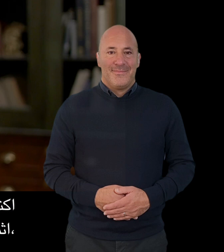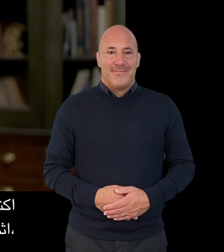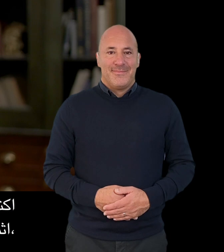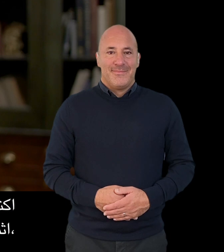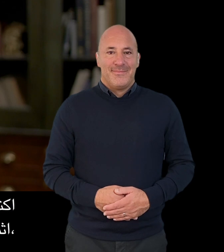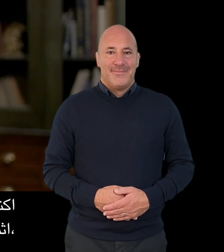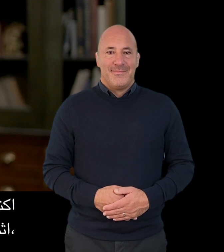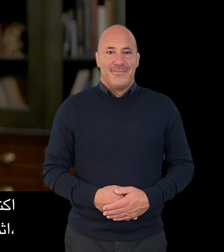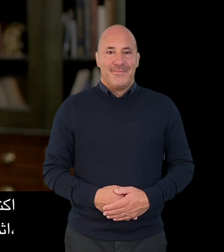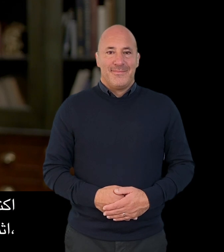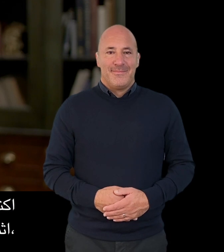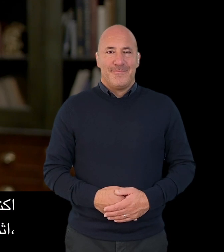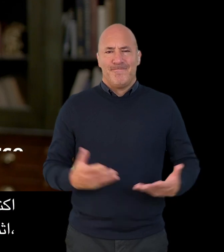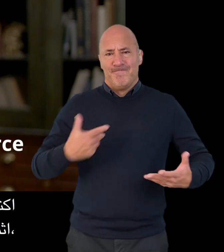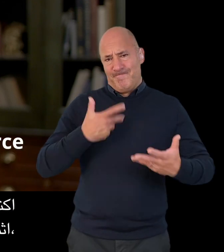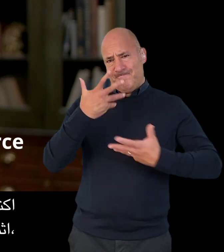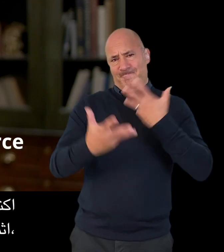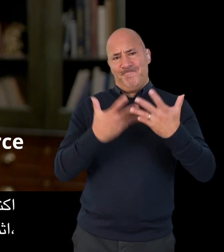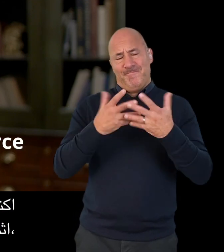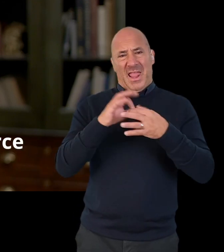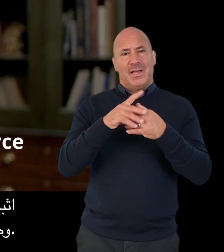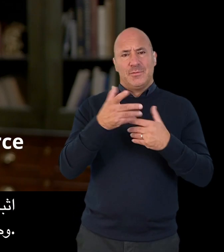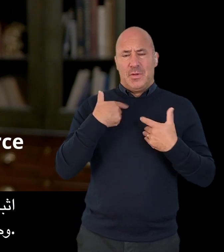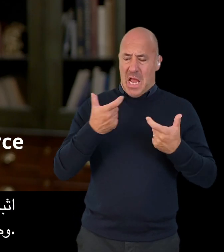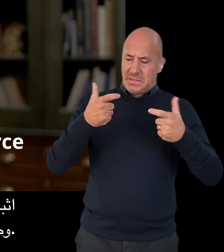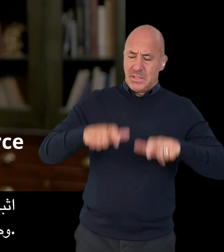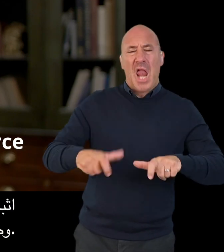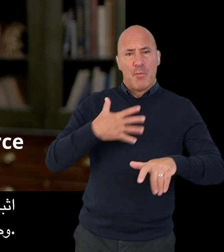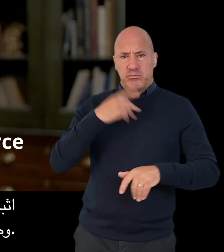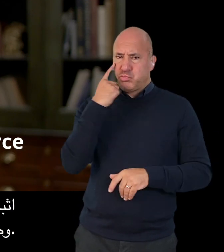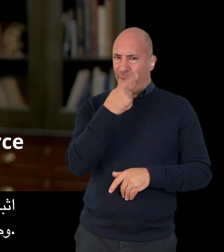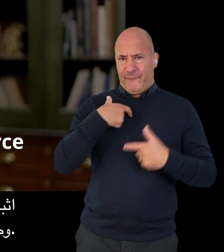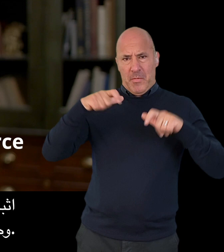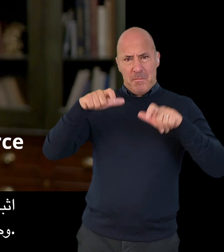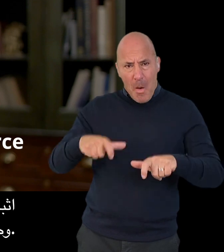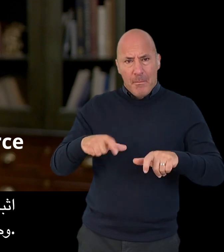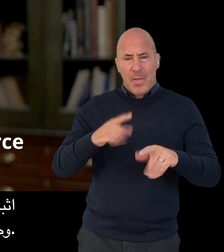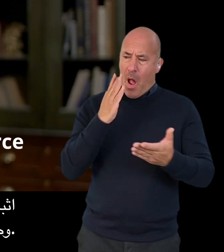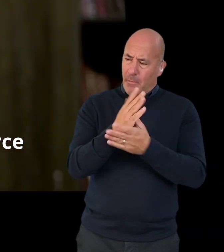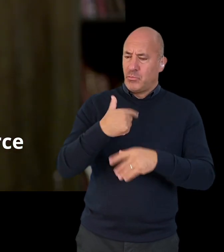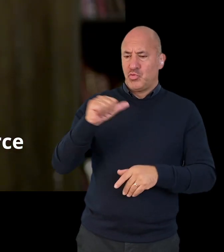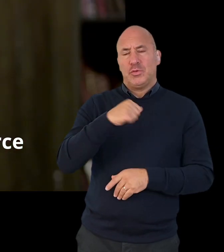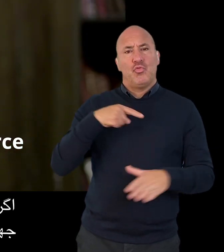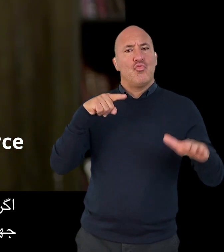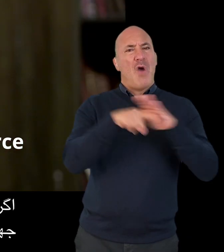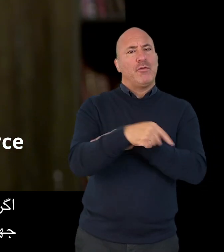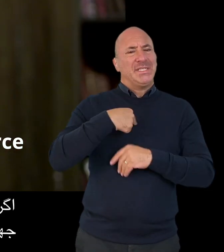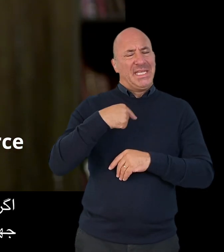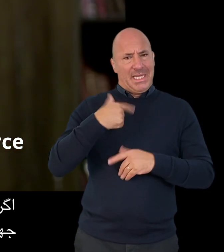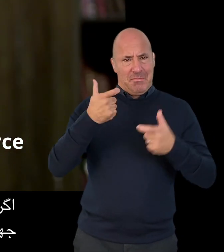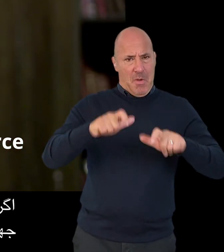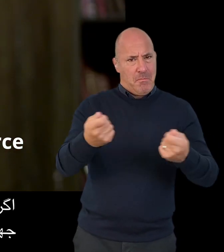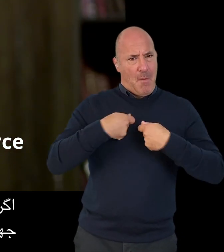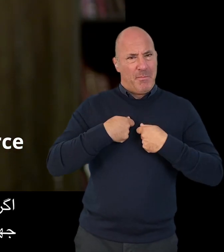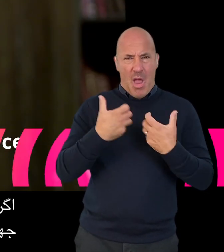I'm going to talk now about how you can prove your asylum case to prove that you are entitled to refugee status. If you're claiming